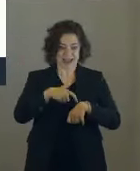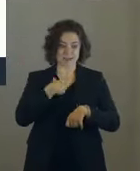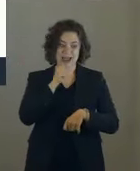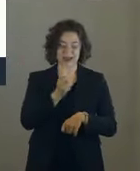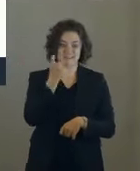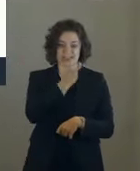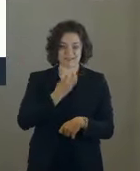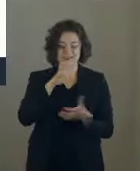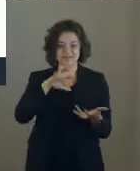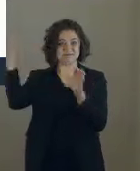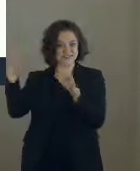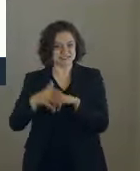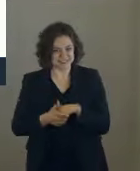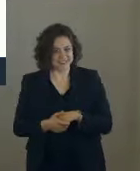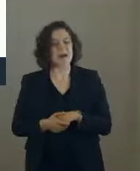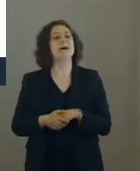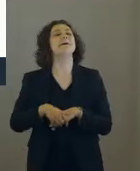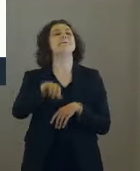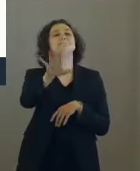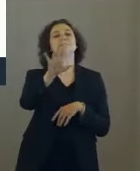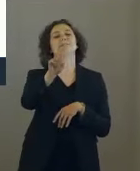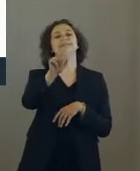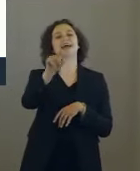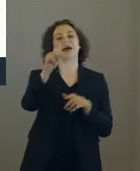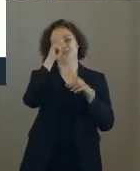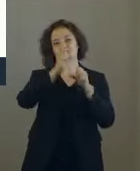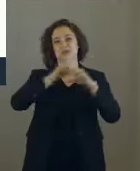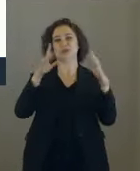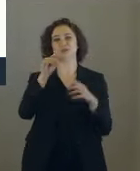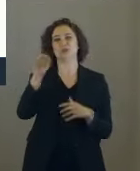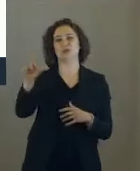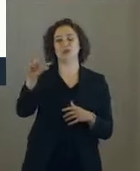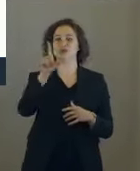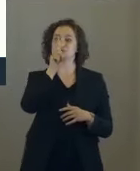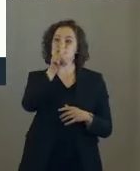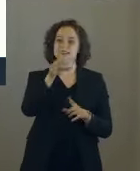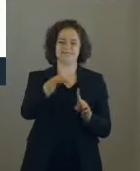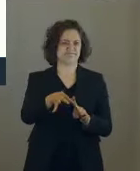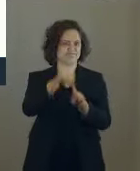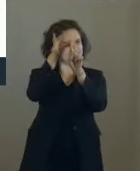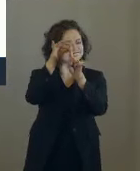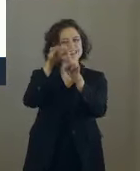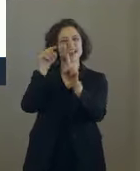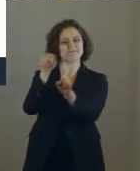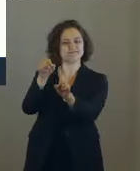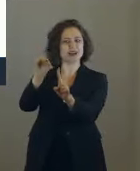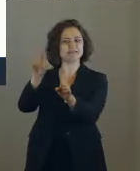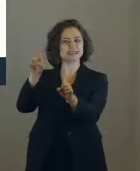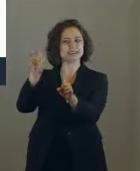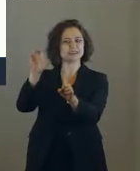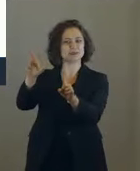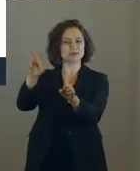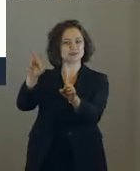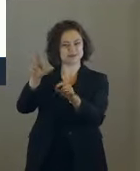mess it up. So our data visualization tool is extremely unique to the Michigan Department of Civil Rights. With